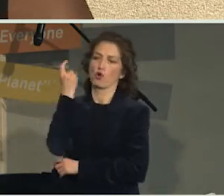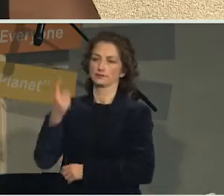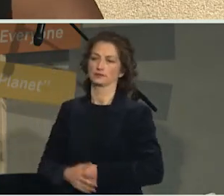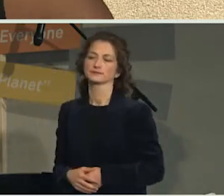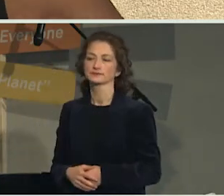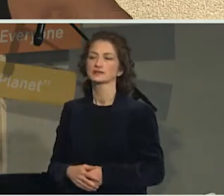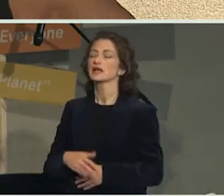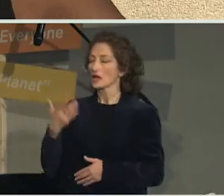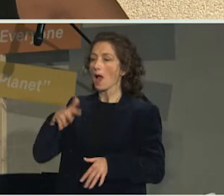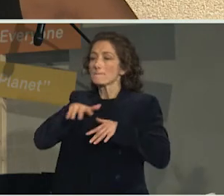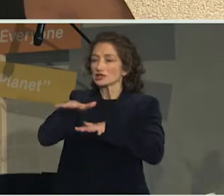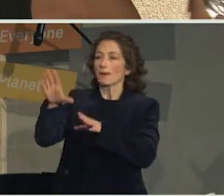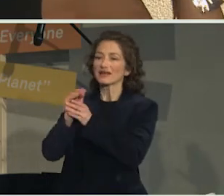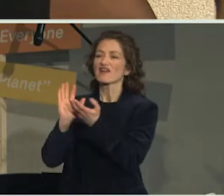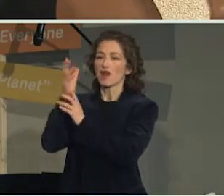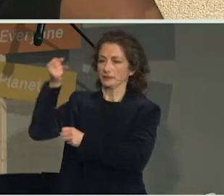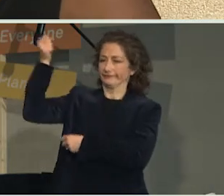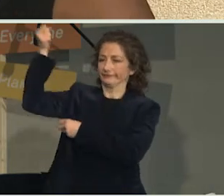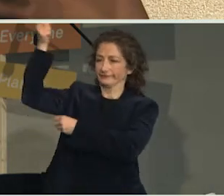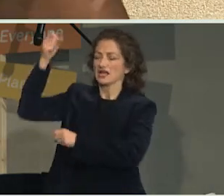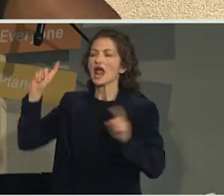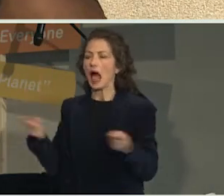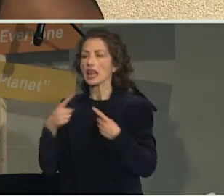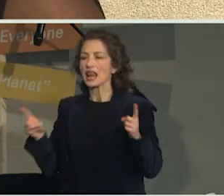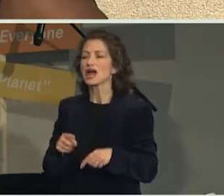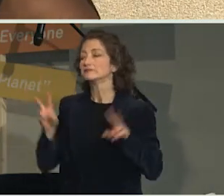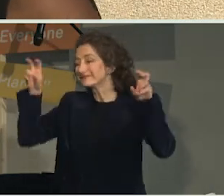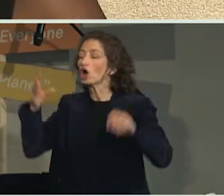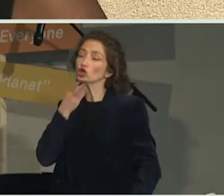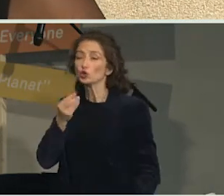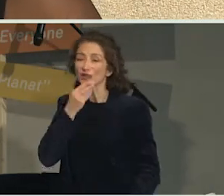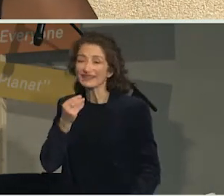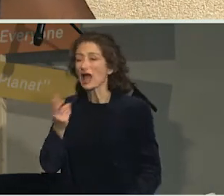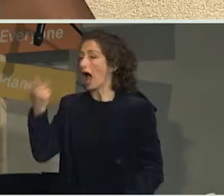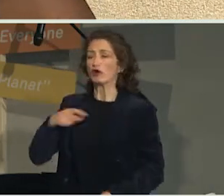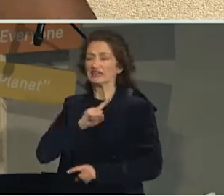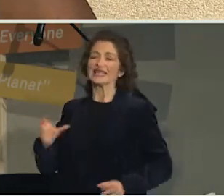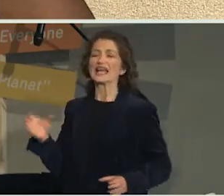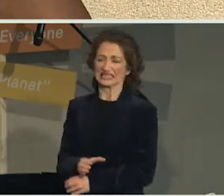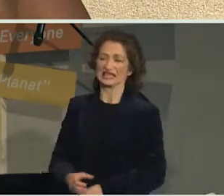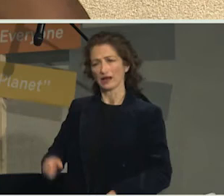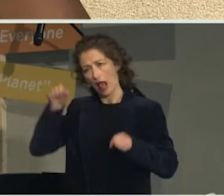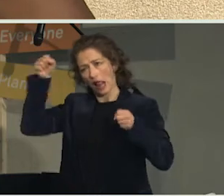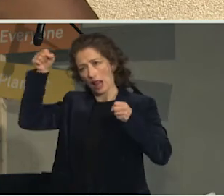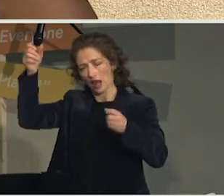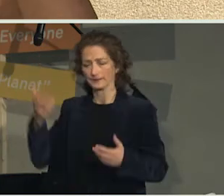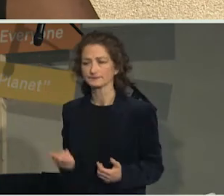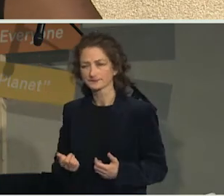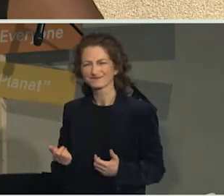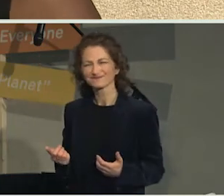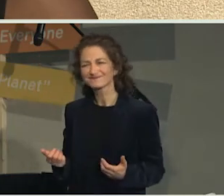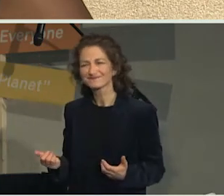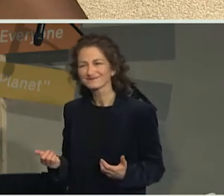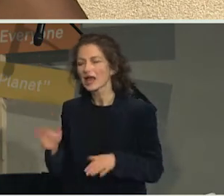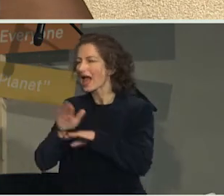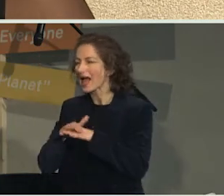torches, challenging and chanting, "Jews will not replace us." So we lost a lot